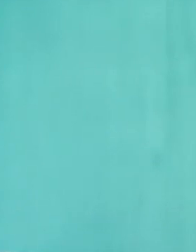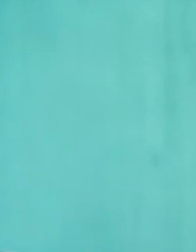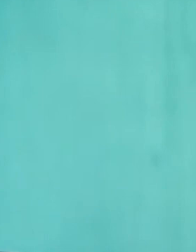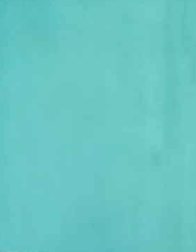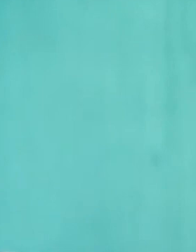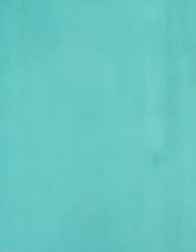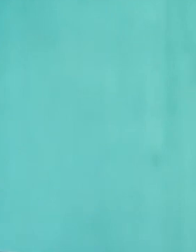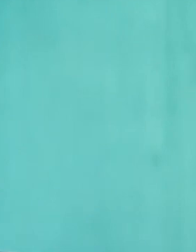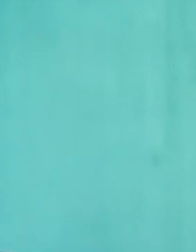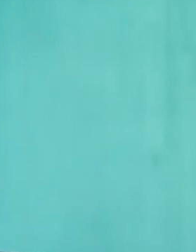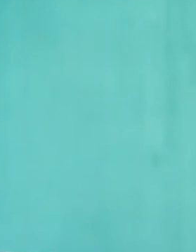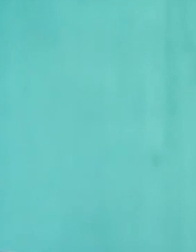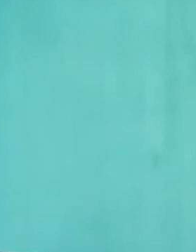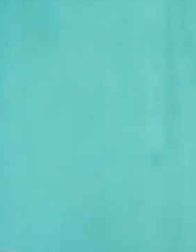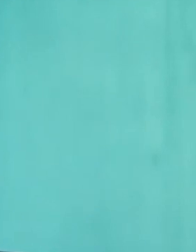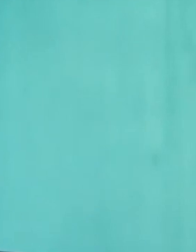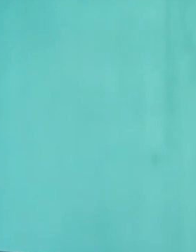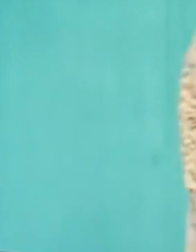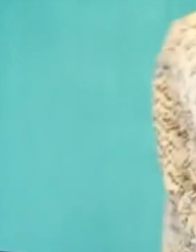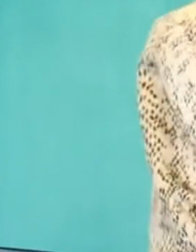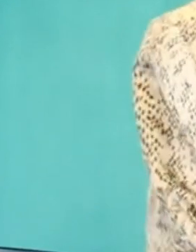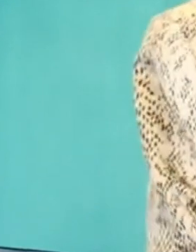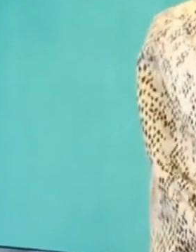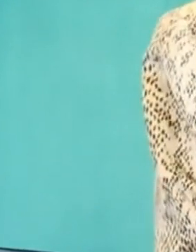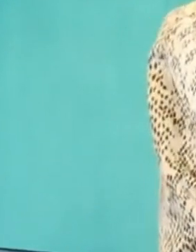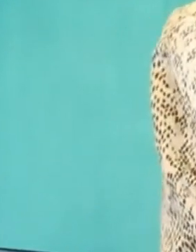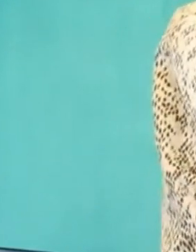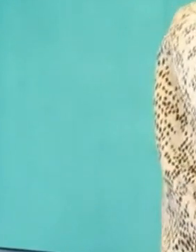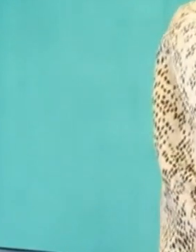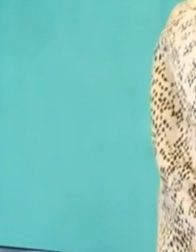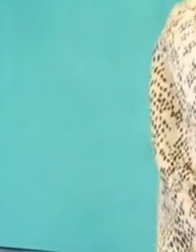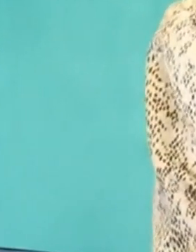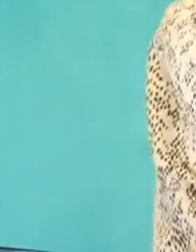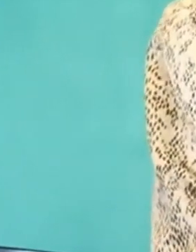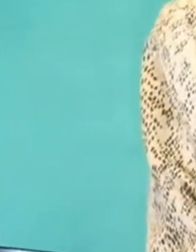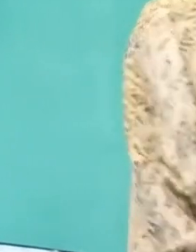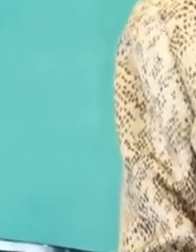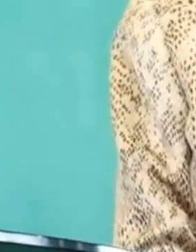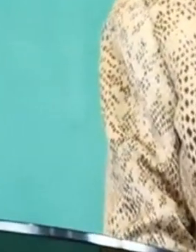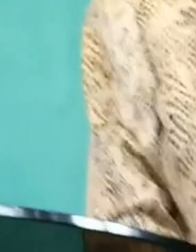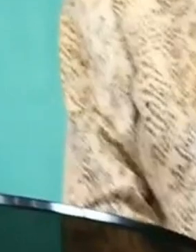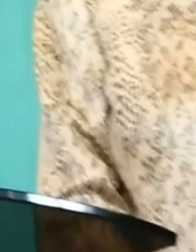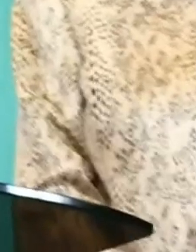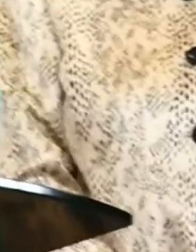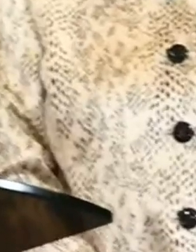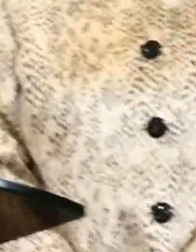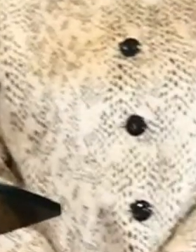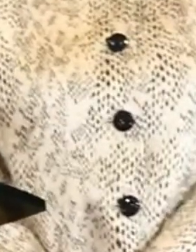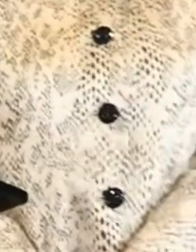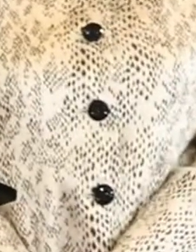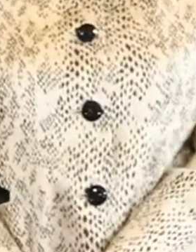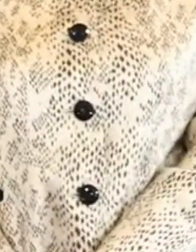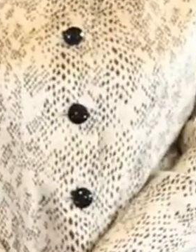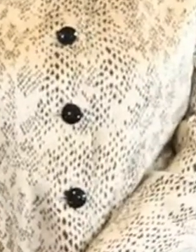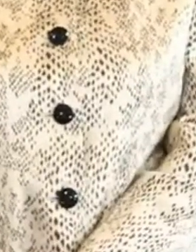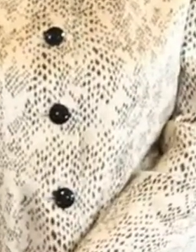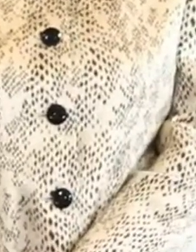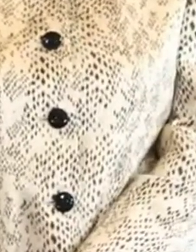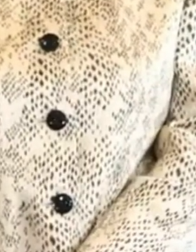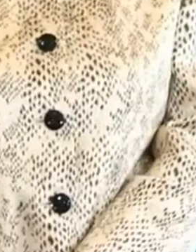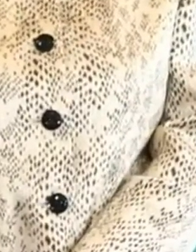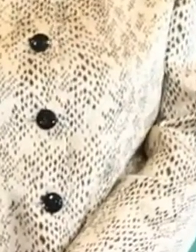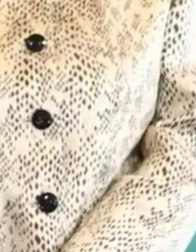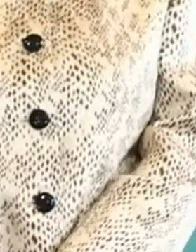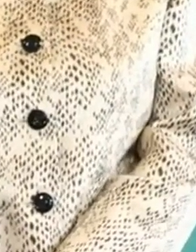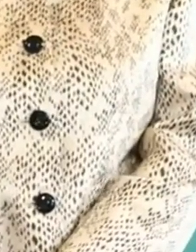even there who are watching through Facebook or whatever, and you say, I want to renew my walk with Jesus. I want